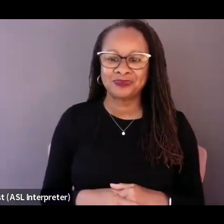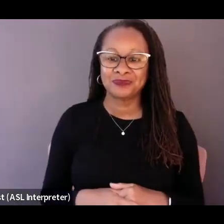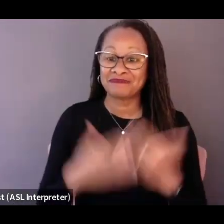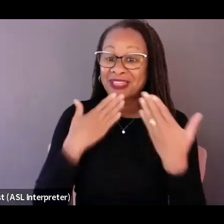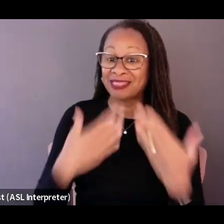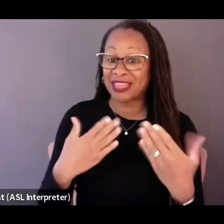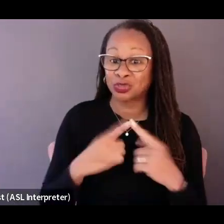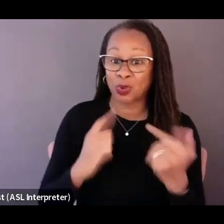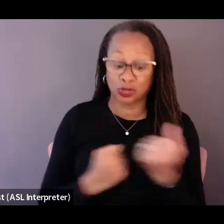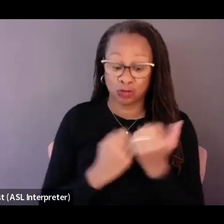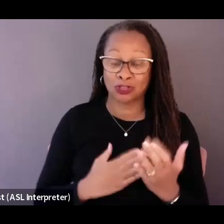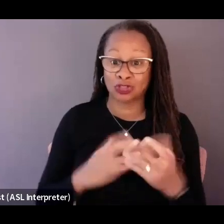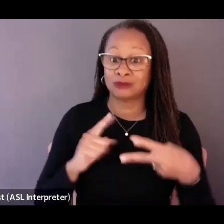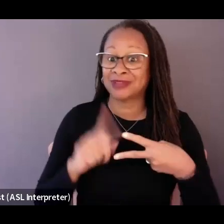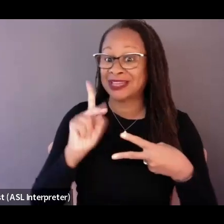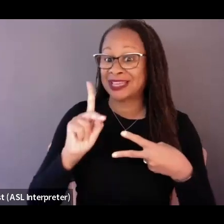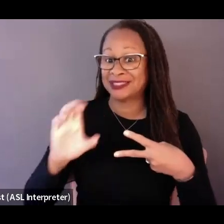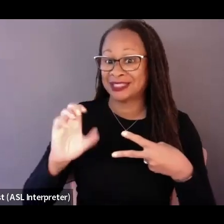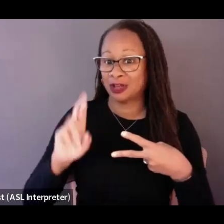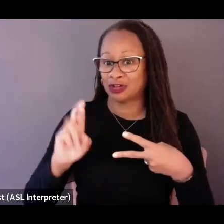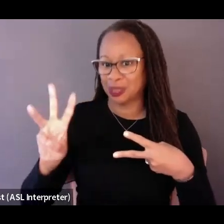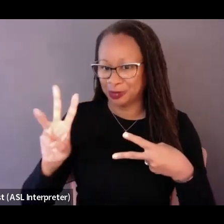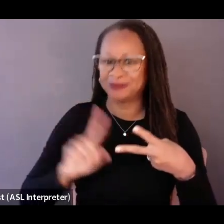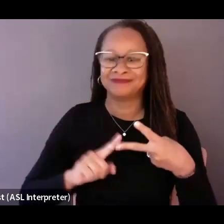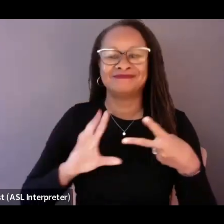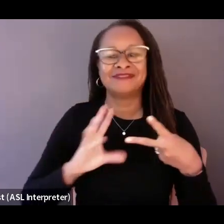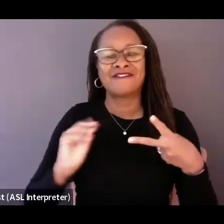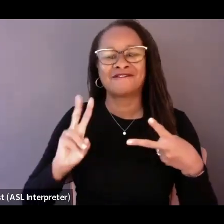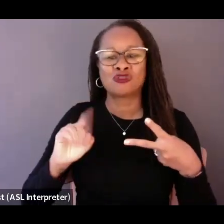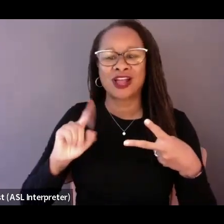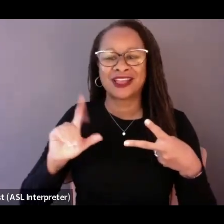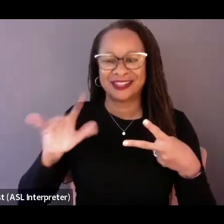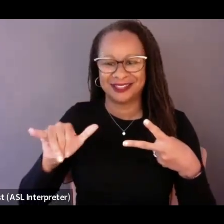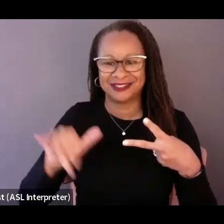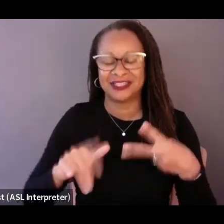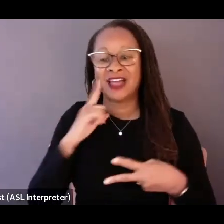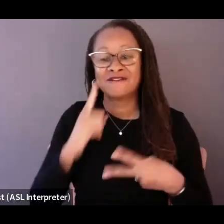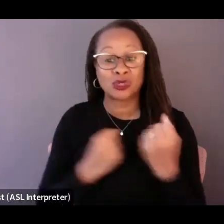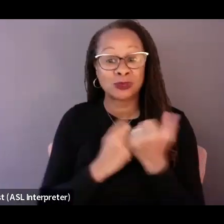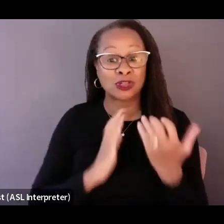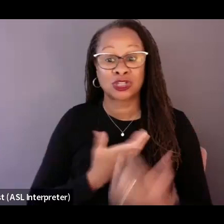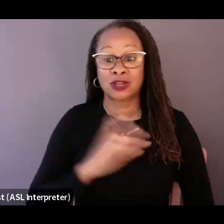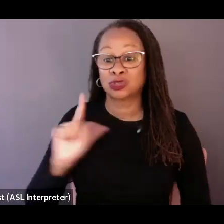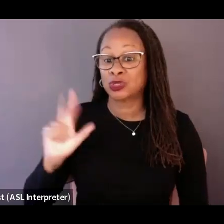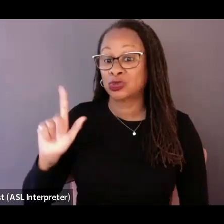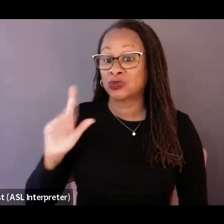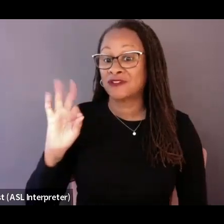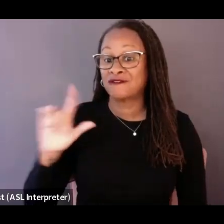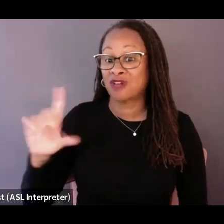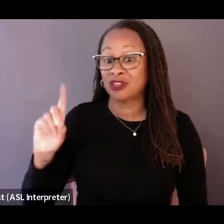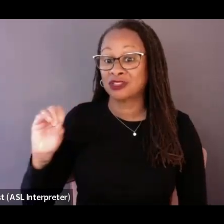Thank you to our media sponsors, KCRW and Variety, for sponsoring our 2023